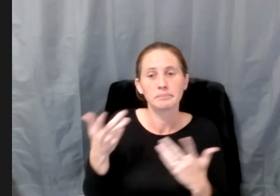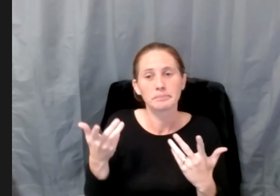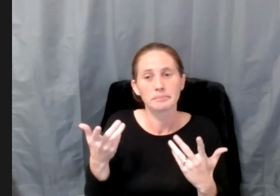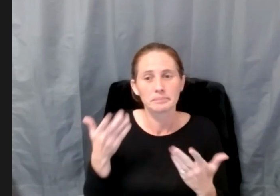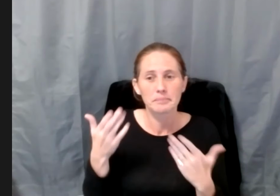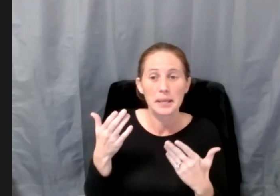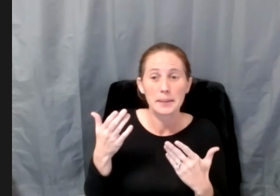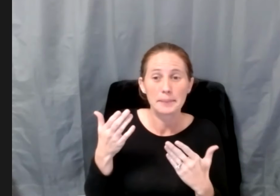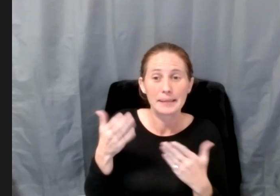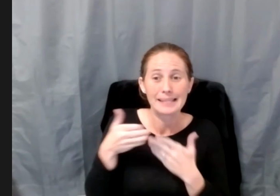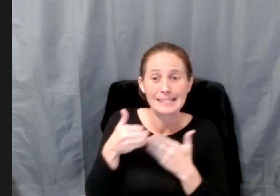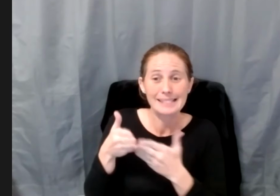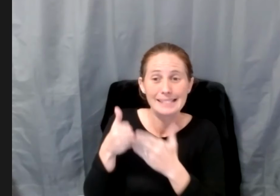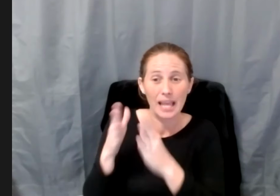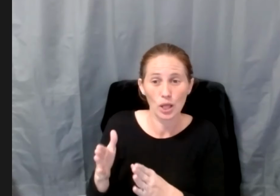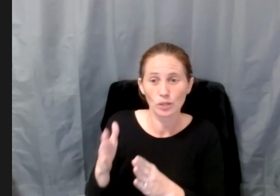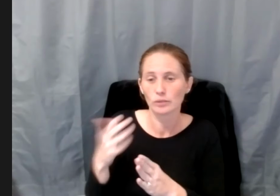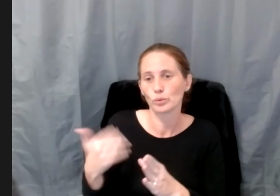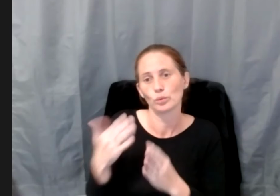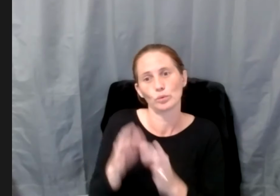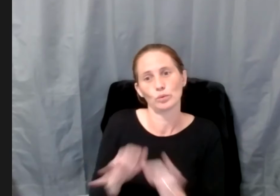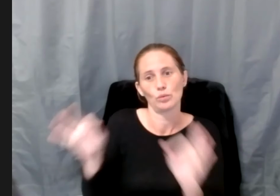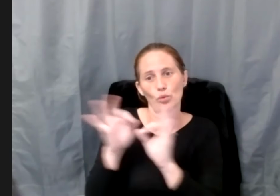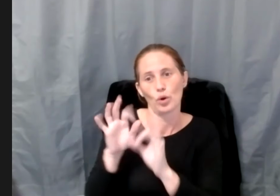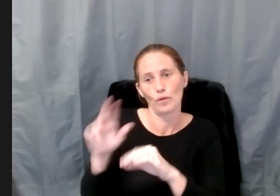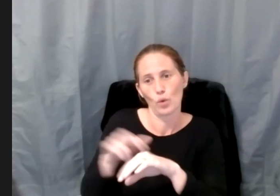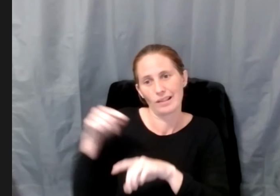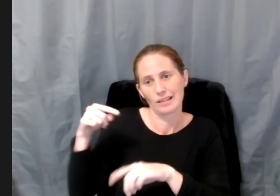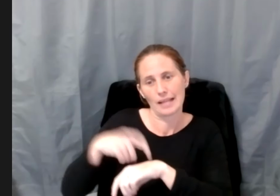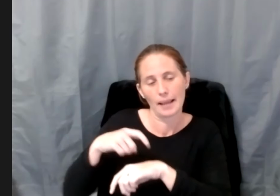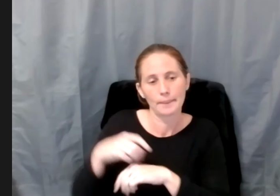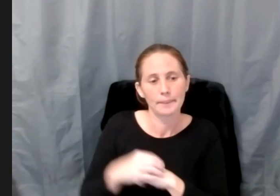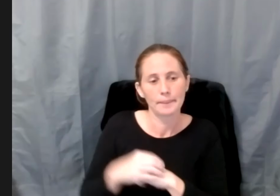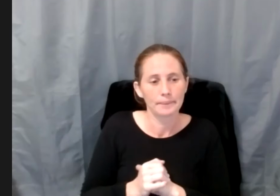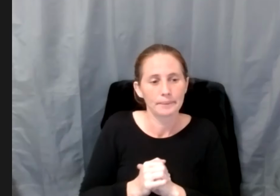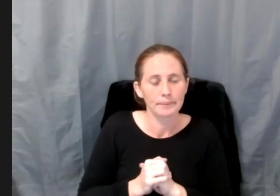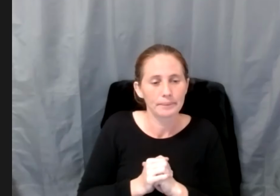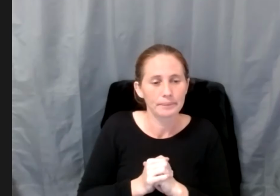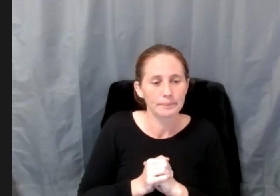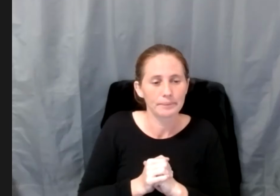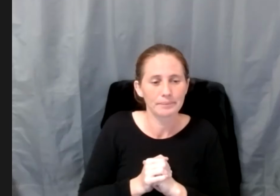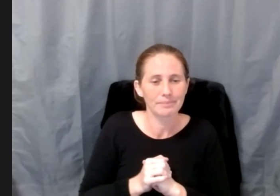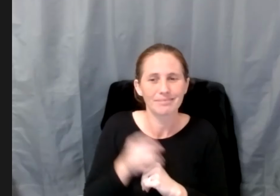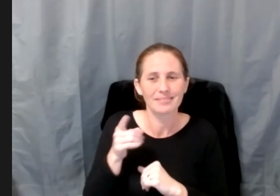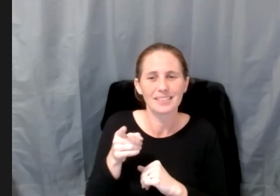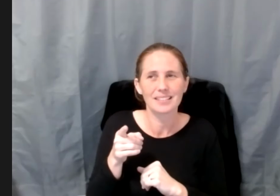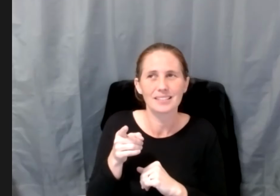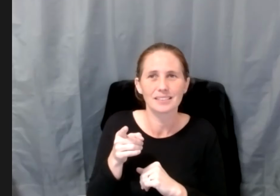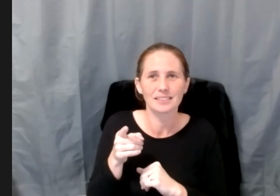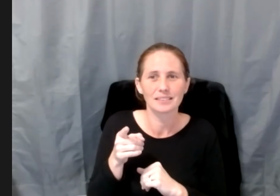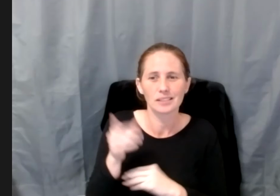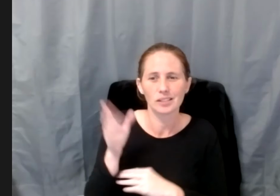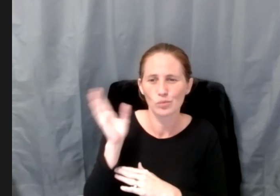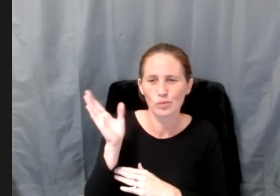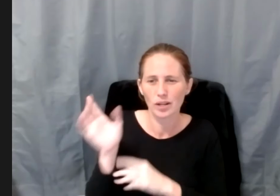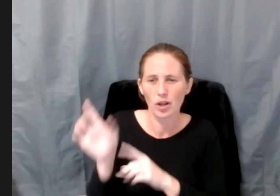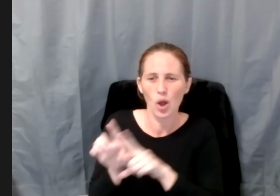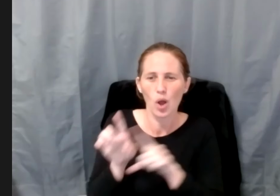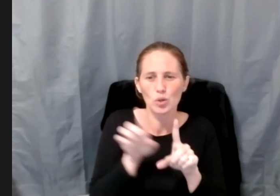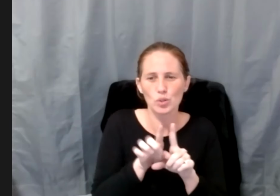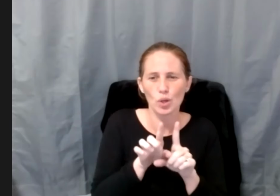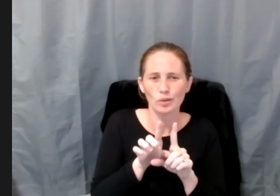sailors were incredibly important at this time, of course. Um, this, sort of presentation also speaks